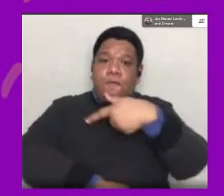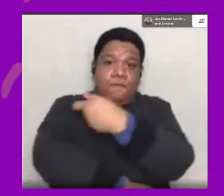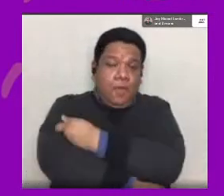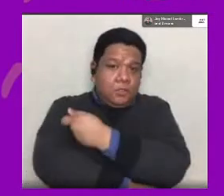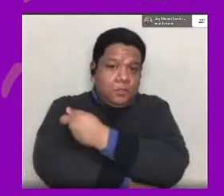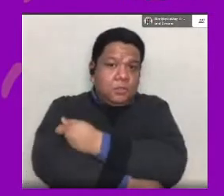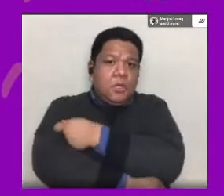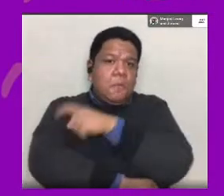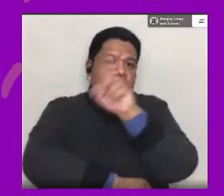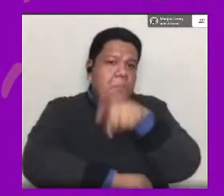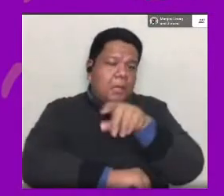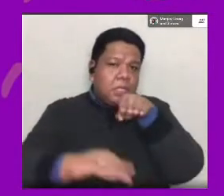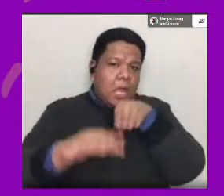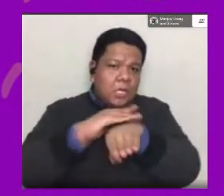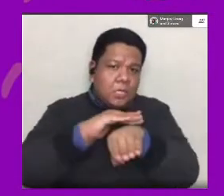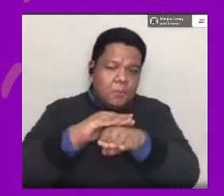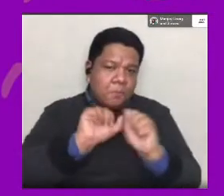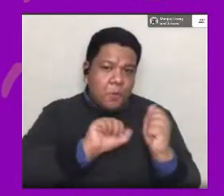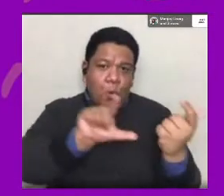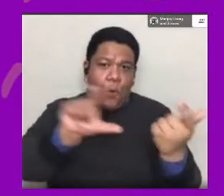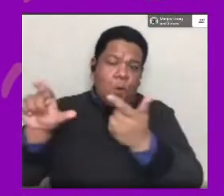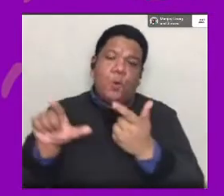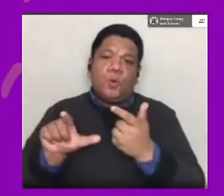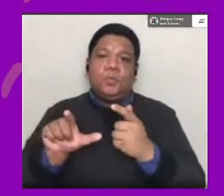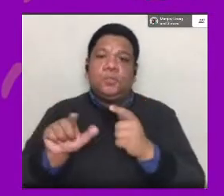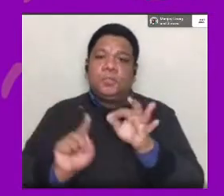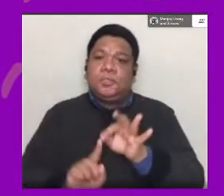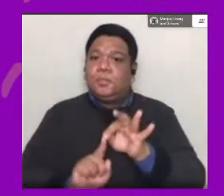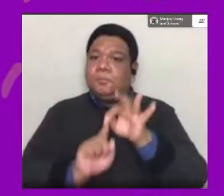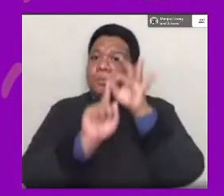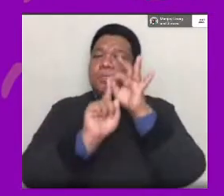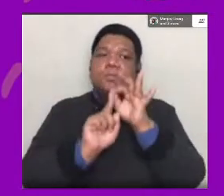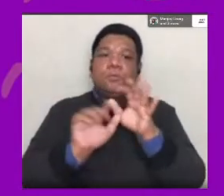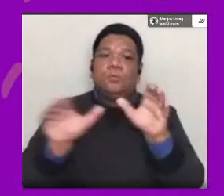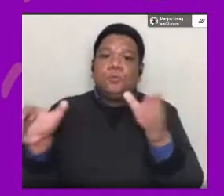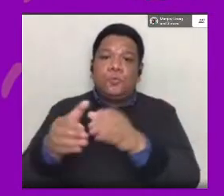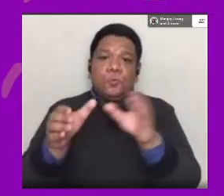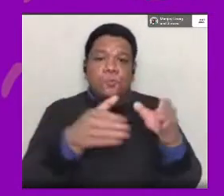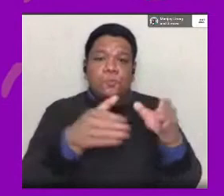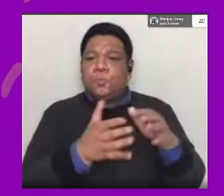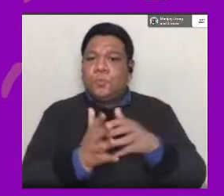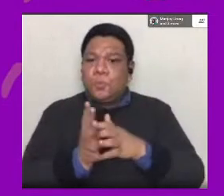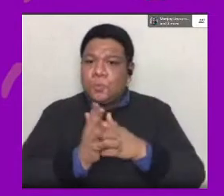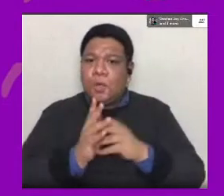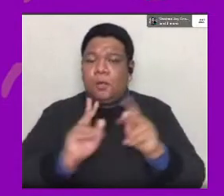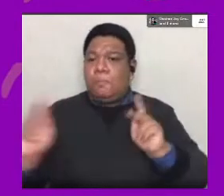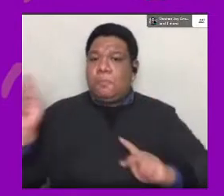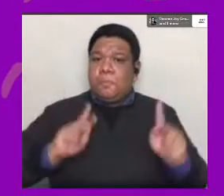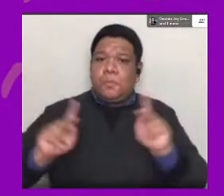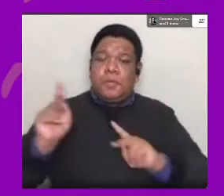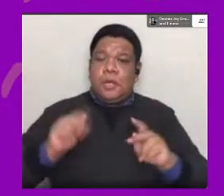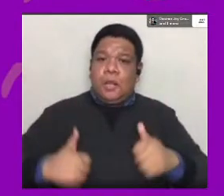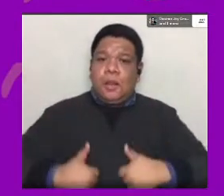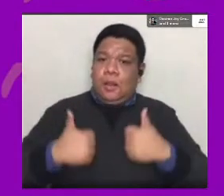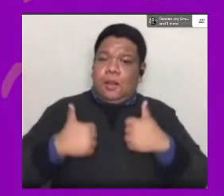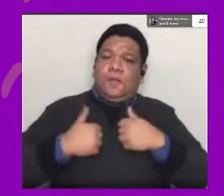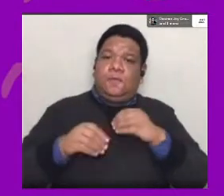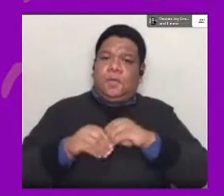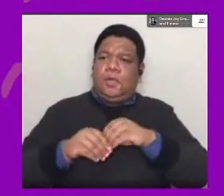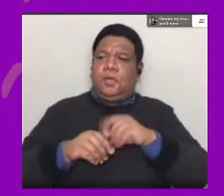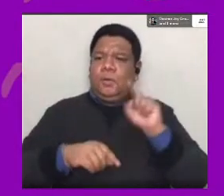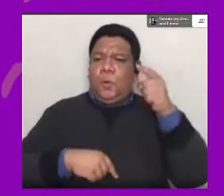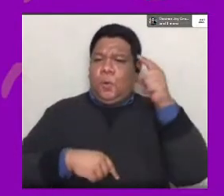be accessible to everyone, especially for marginalized groups and people living in remote